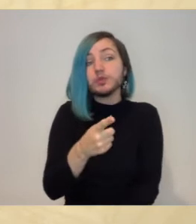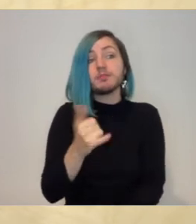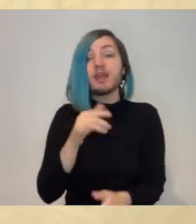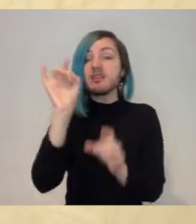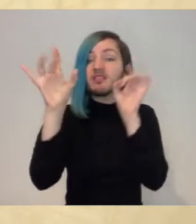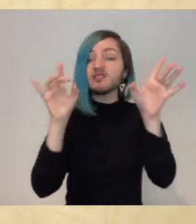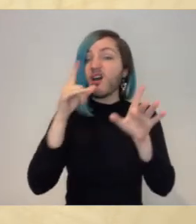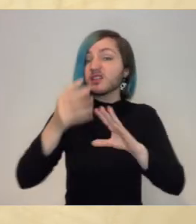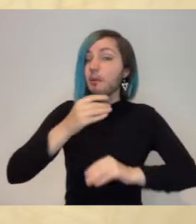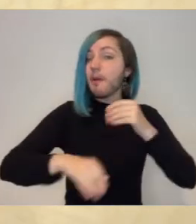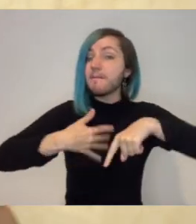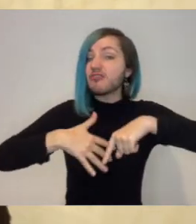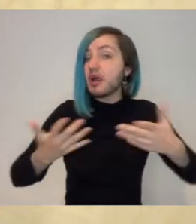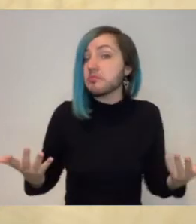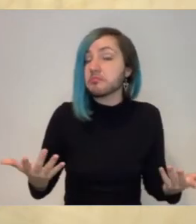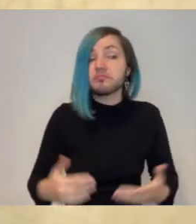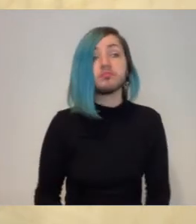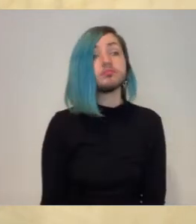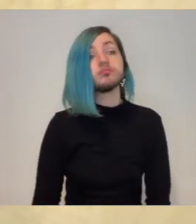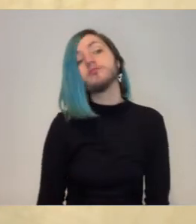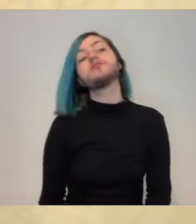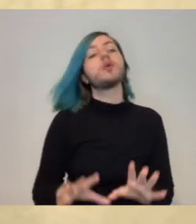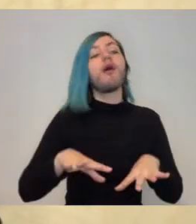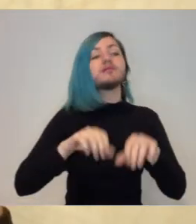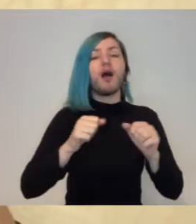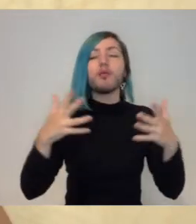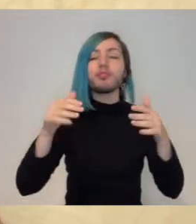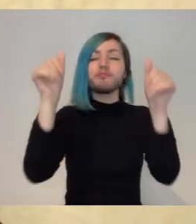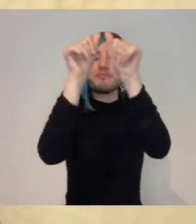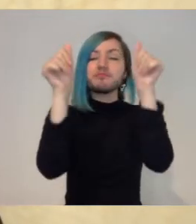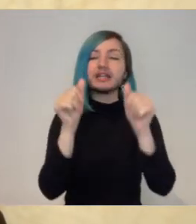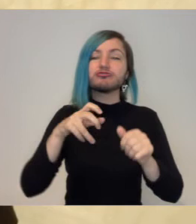the stars can then be the background. So I'm going to start with this big shape.